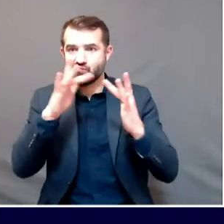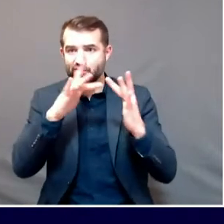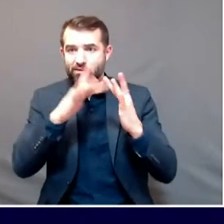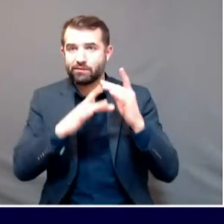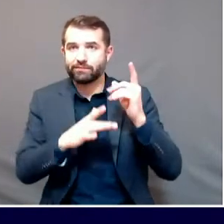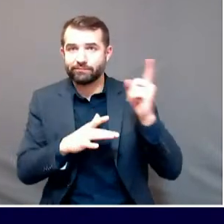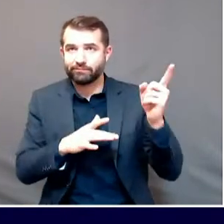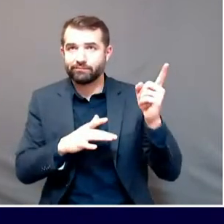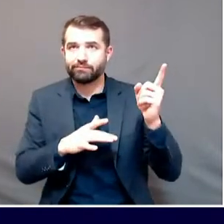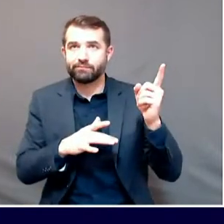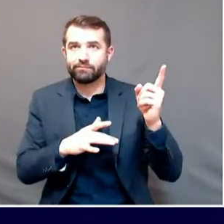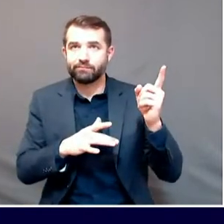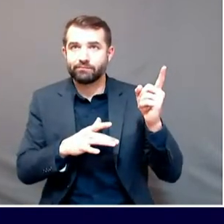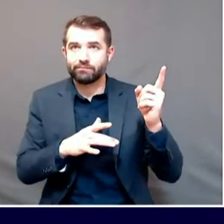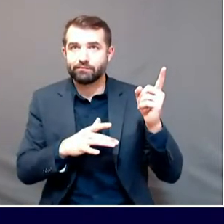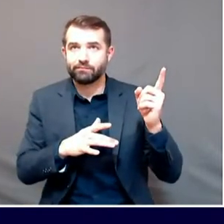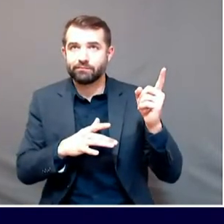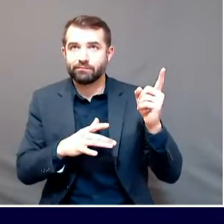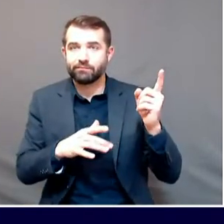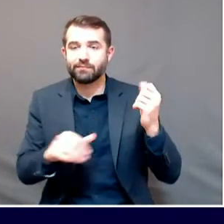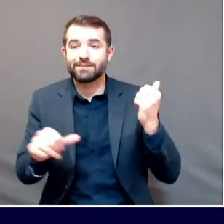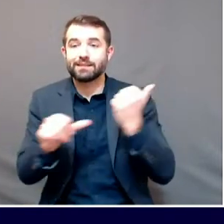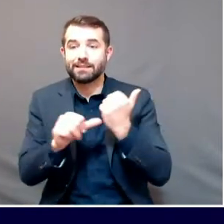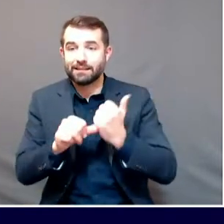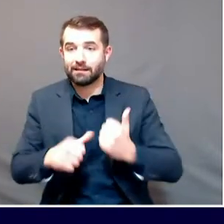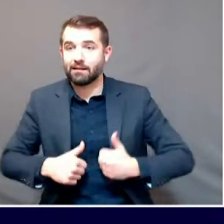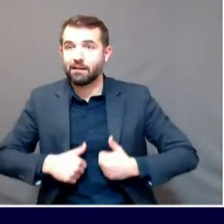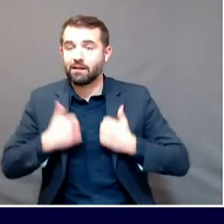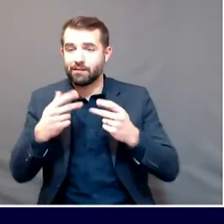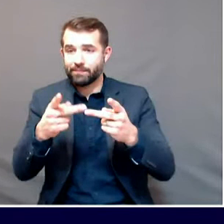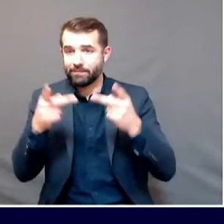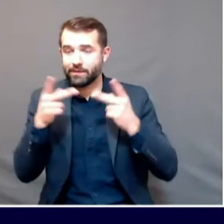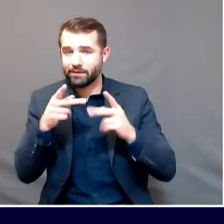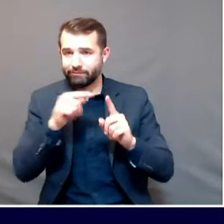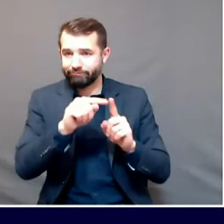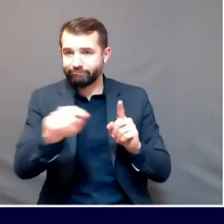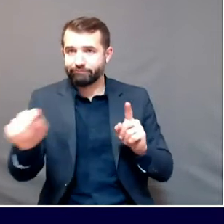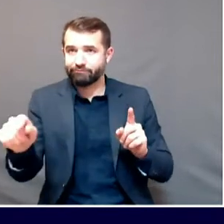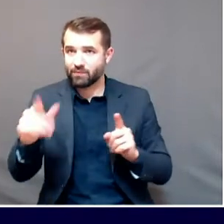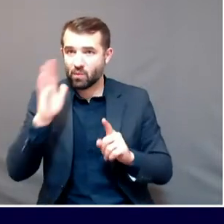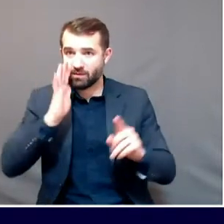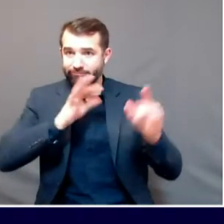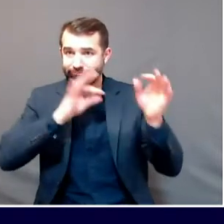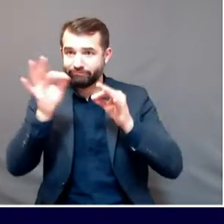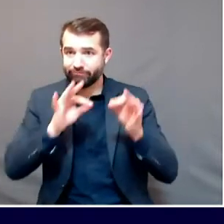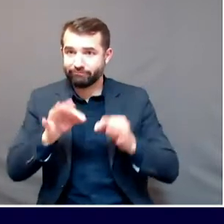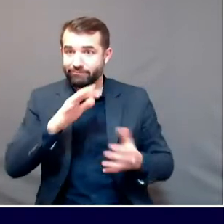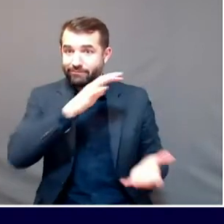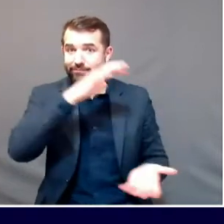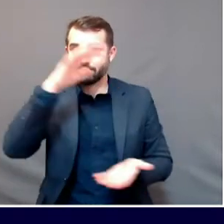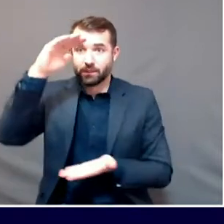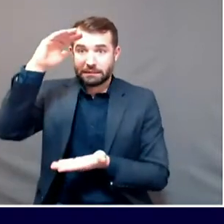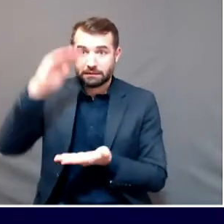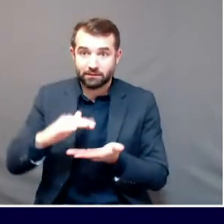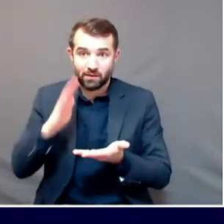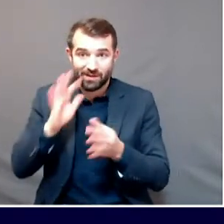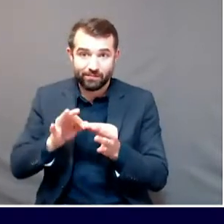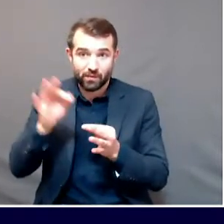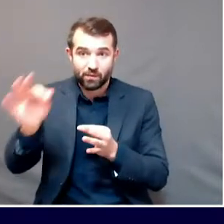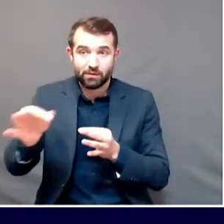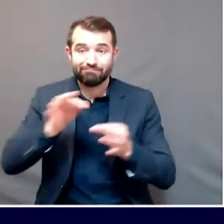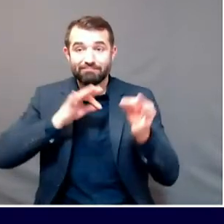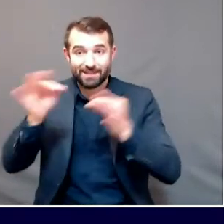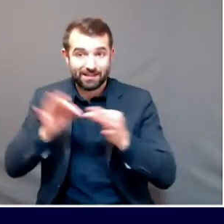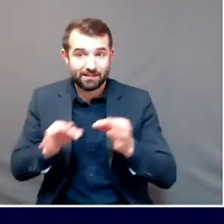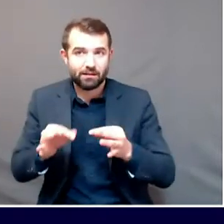assisted living homes with this update, and how have they been responding to it from the delay? Yep, we have let